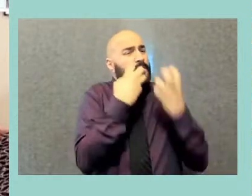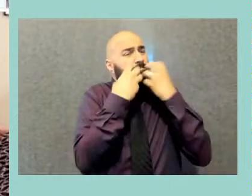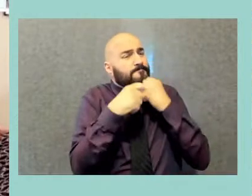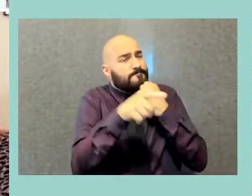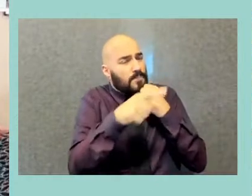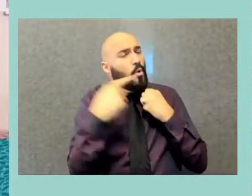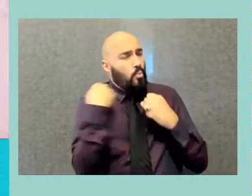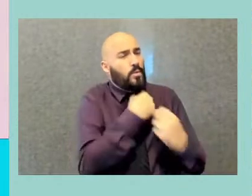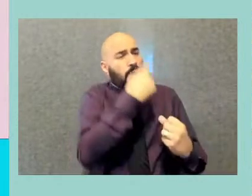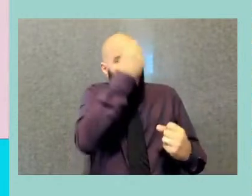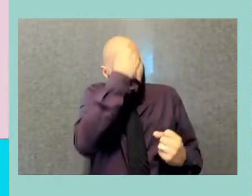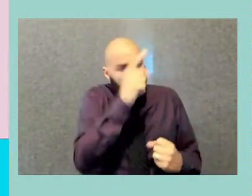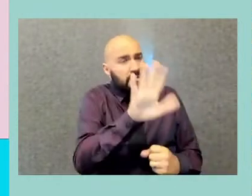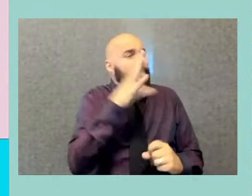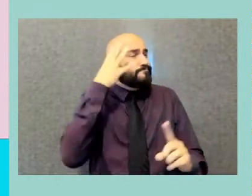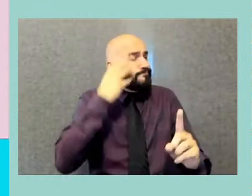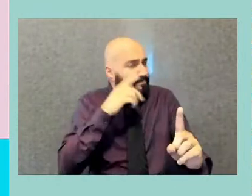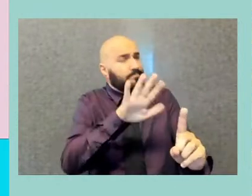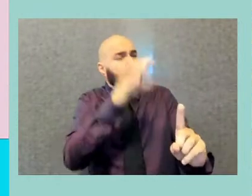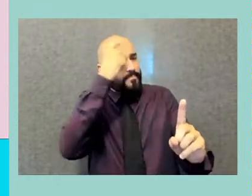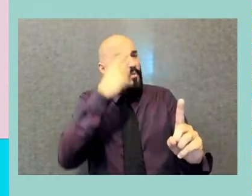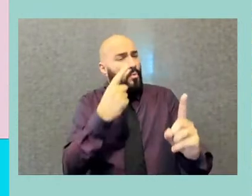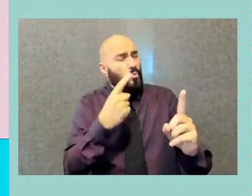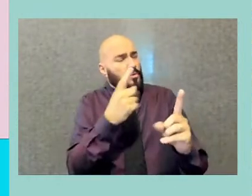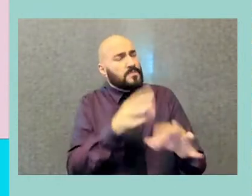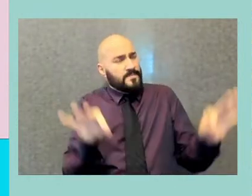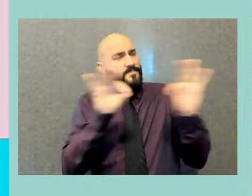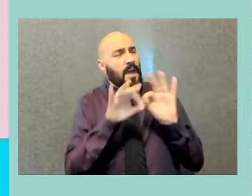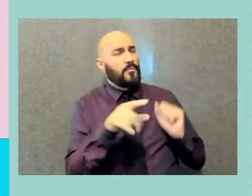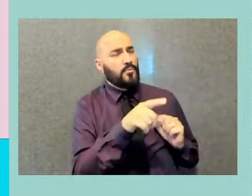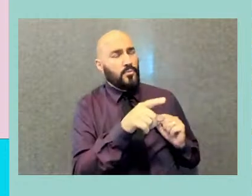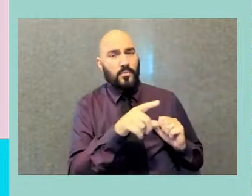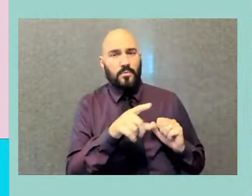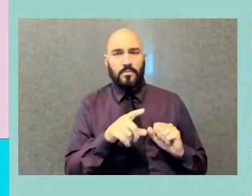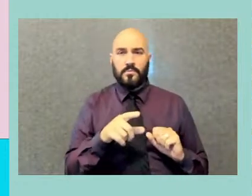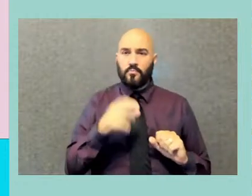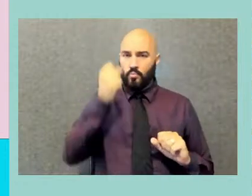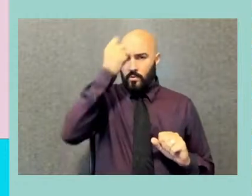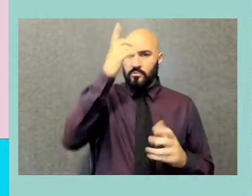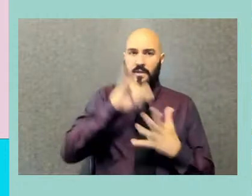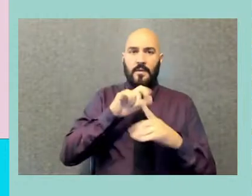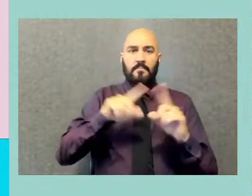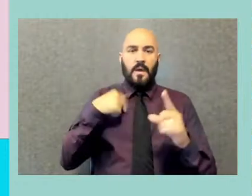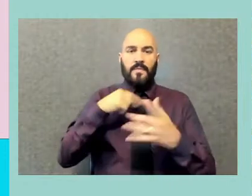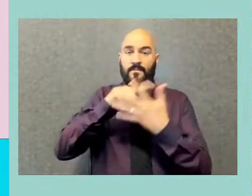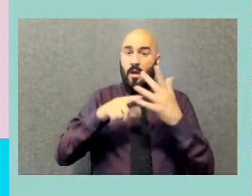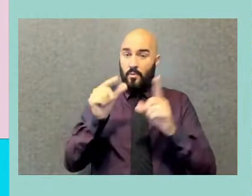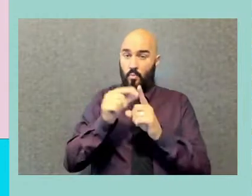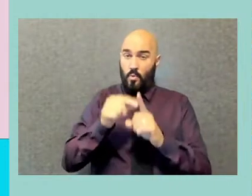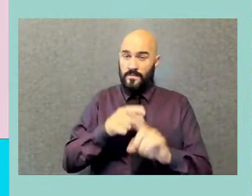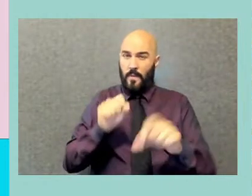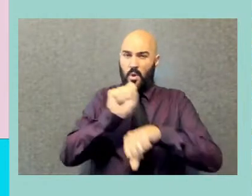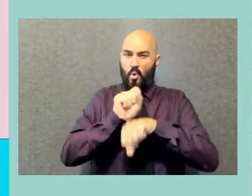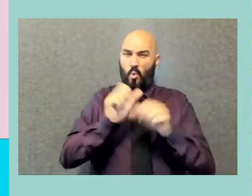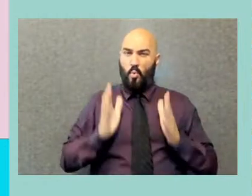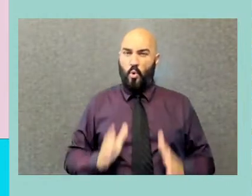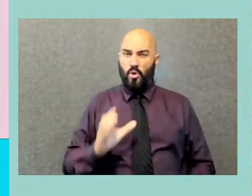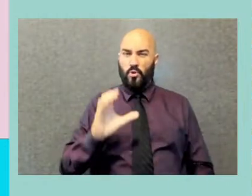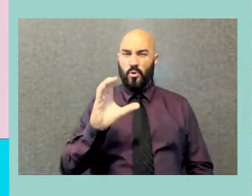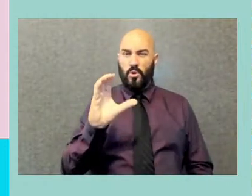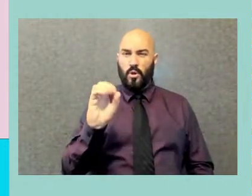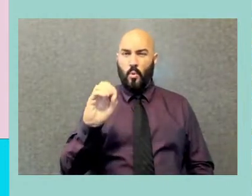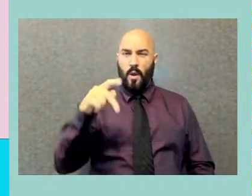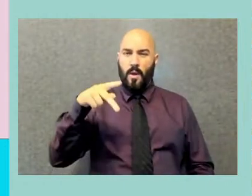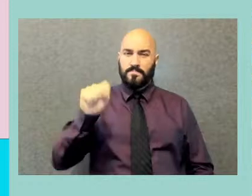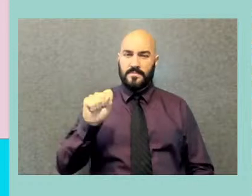following words come from the United States Federation of Worker Cooperatives. They say,